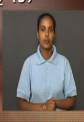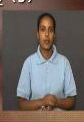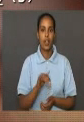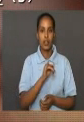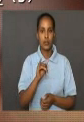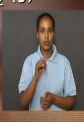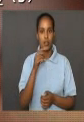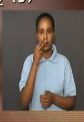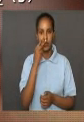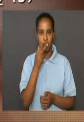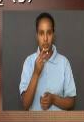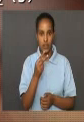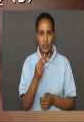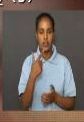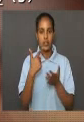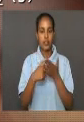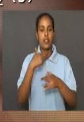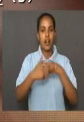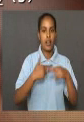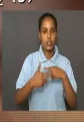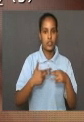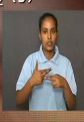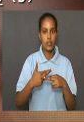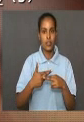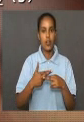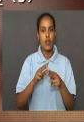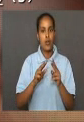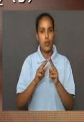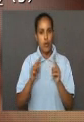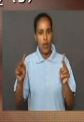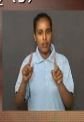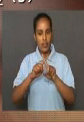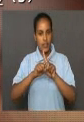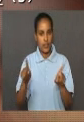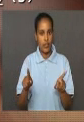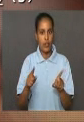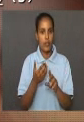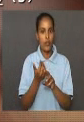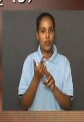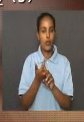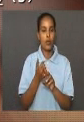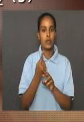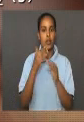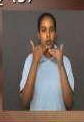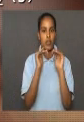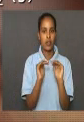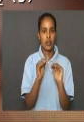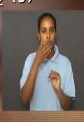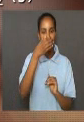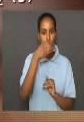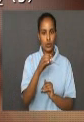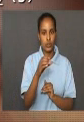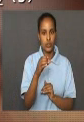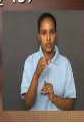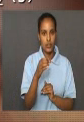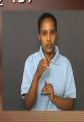As you can see, this reaction is quite different from the concentrated